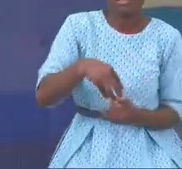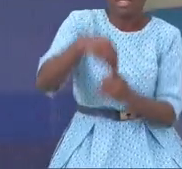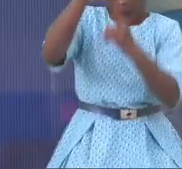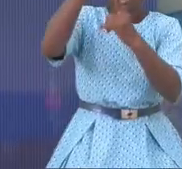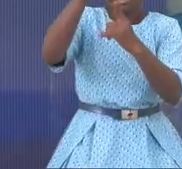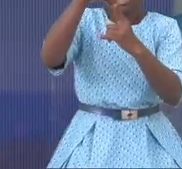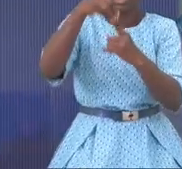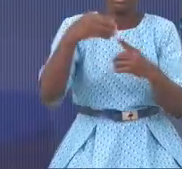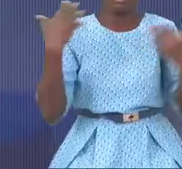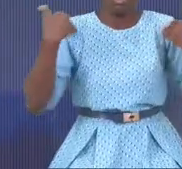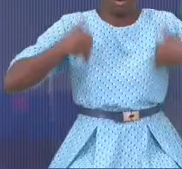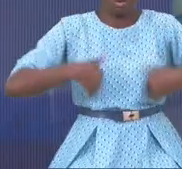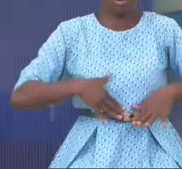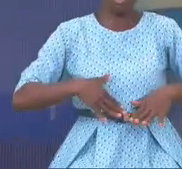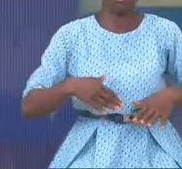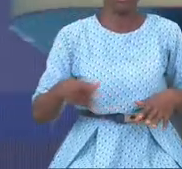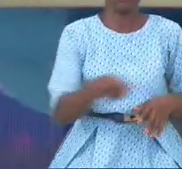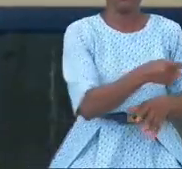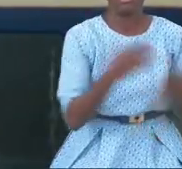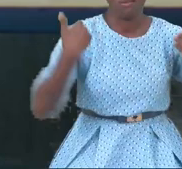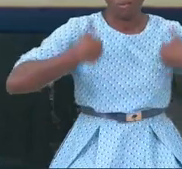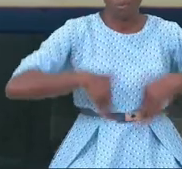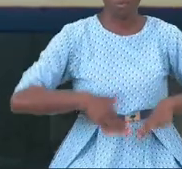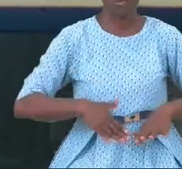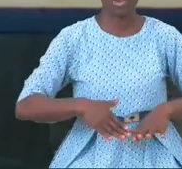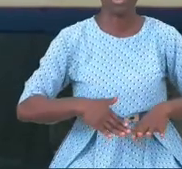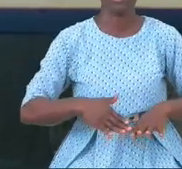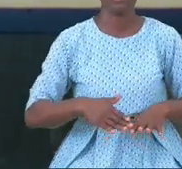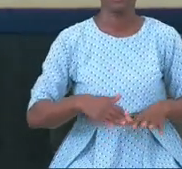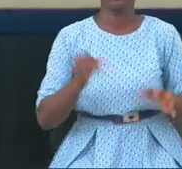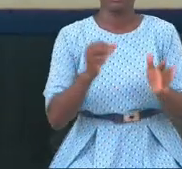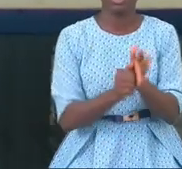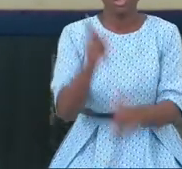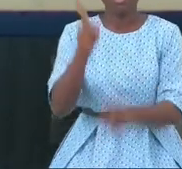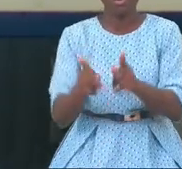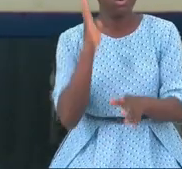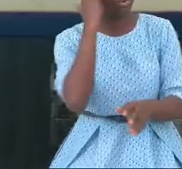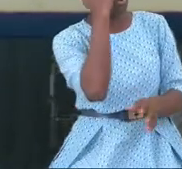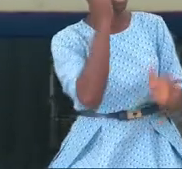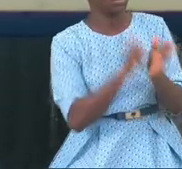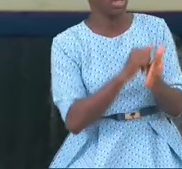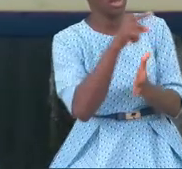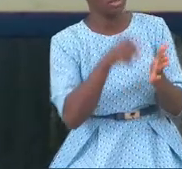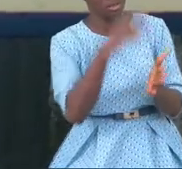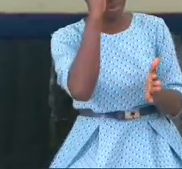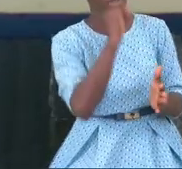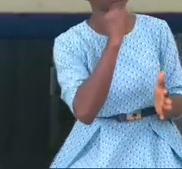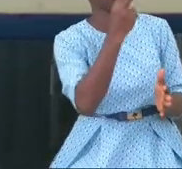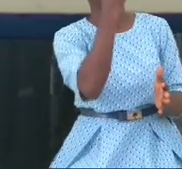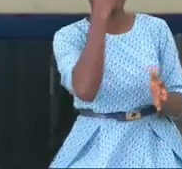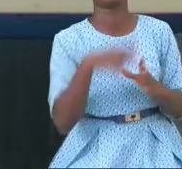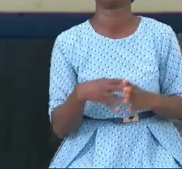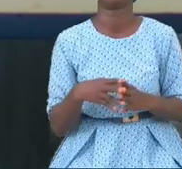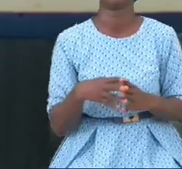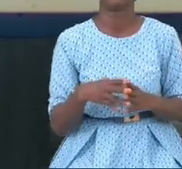But the man, when they said Jesus is calling you, he said, mercy has come for me and mercy has come